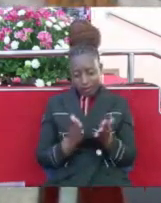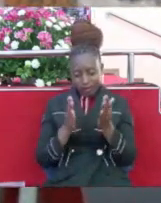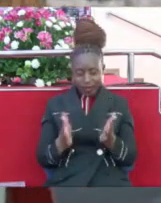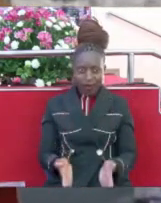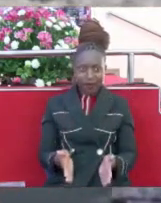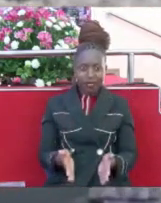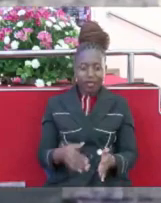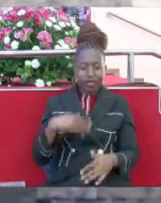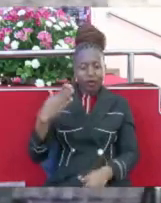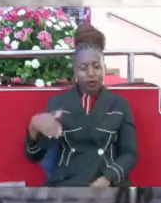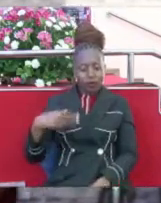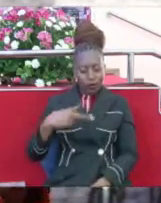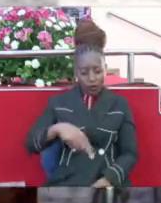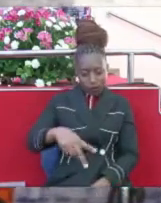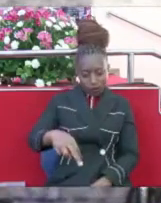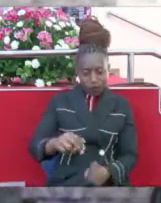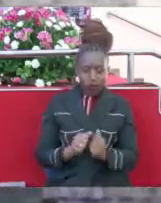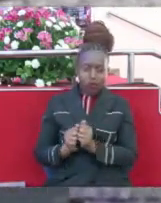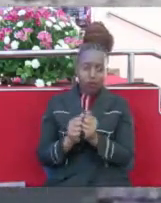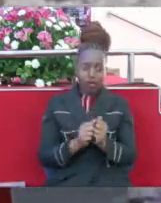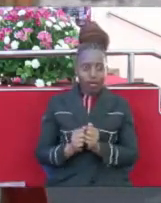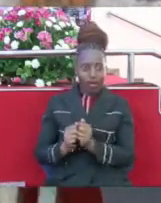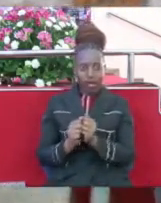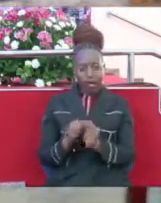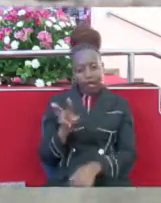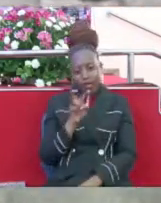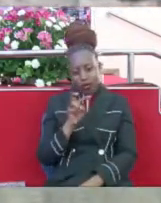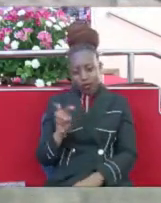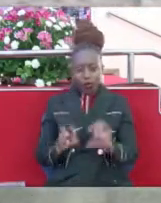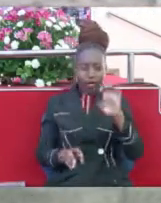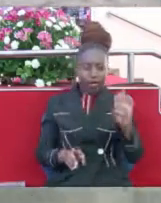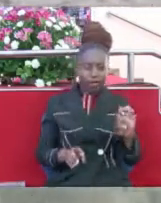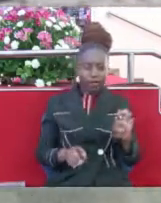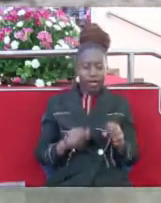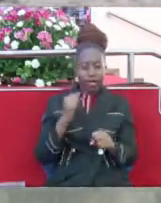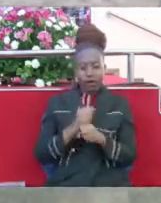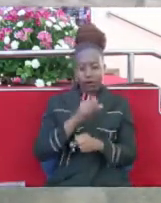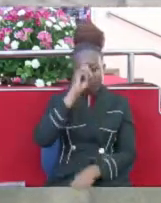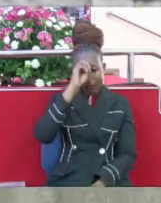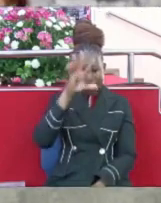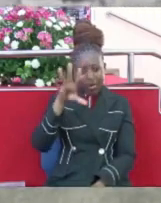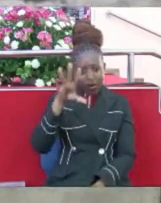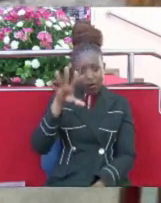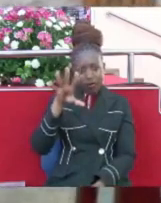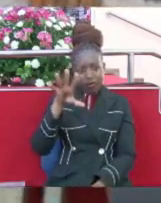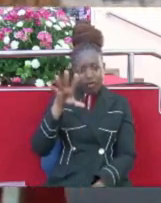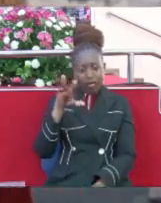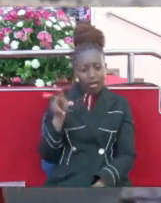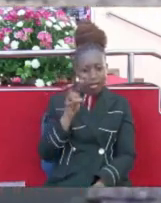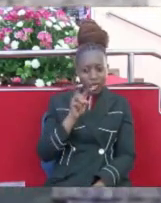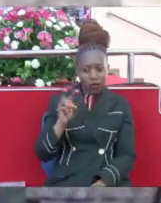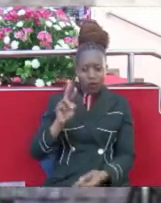with Elijah. Na akatembea pamoja na Elia. He saw Elijah performing great miracles. Na akamwona Elia akifanya miujiza kadhaa. He saw the relationship that